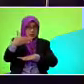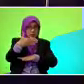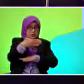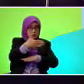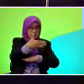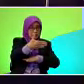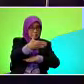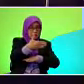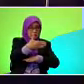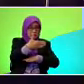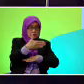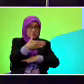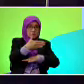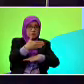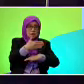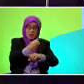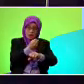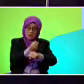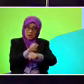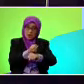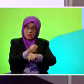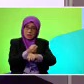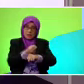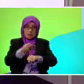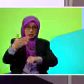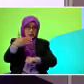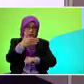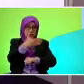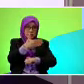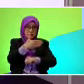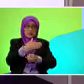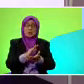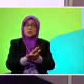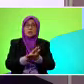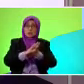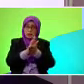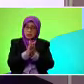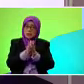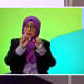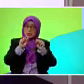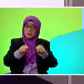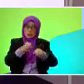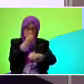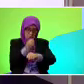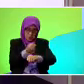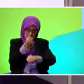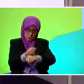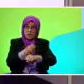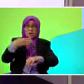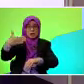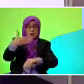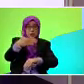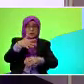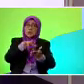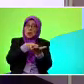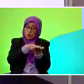Yes, fish, shellfish. So that is how we can get shellfish poisoning from algae.